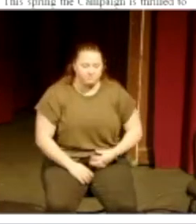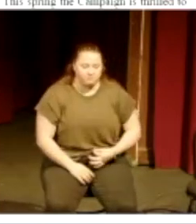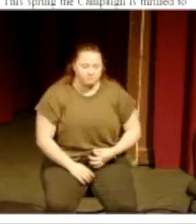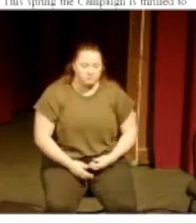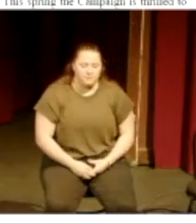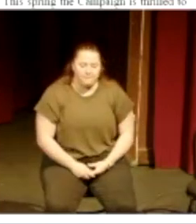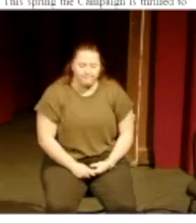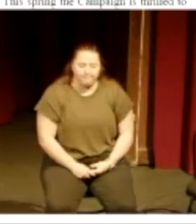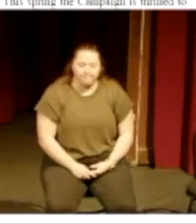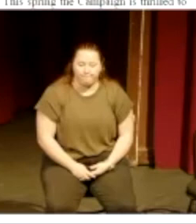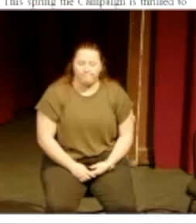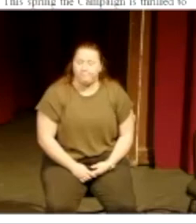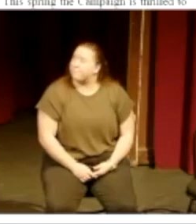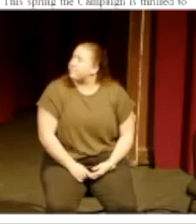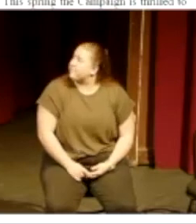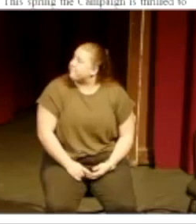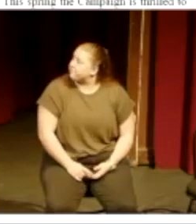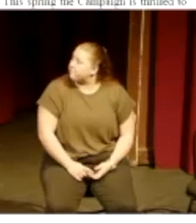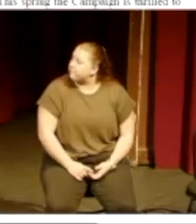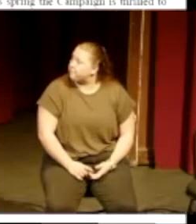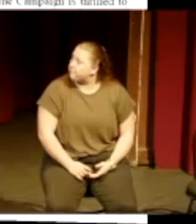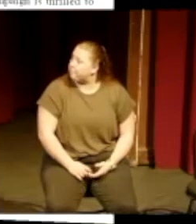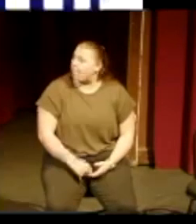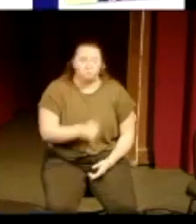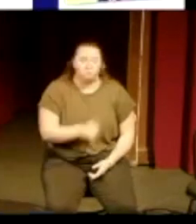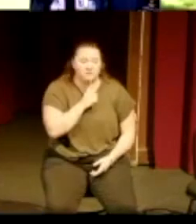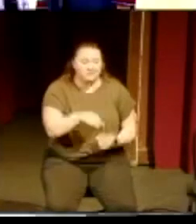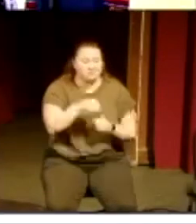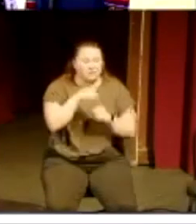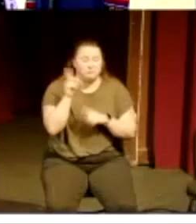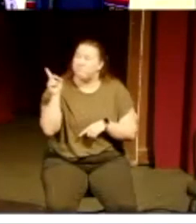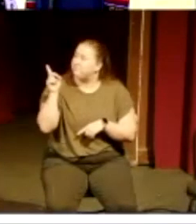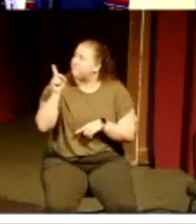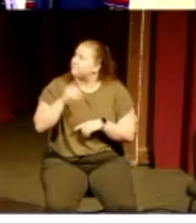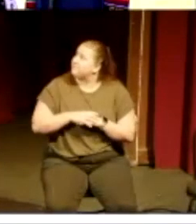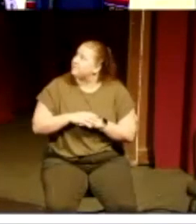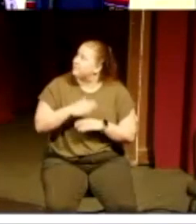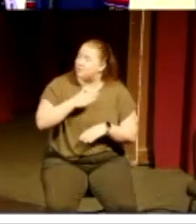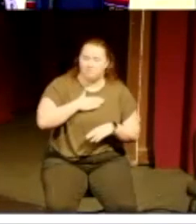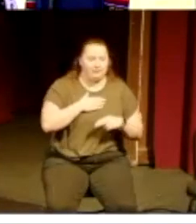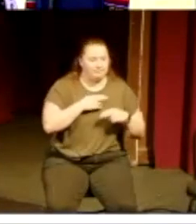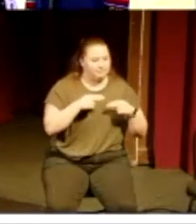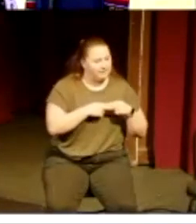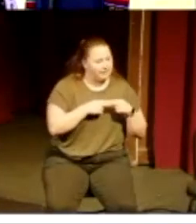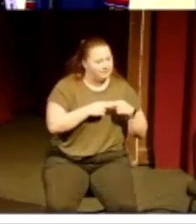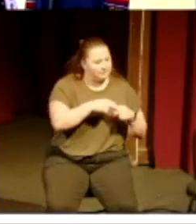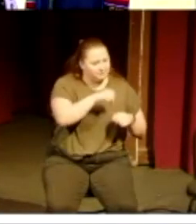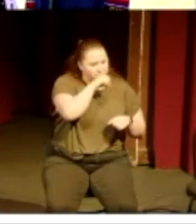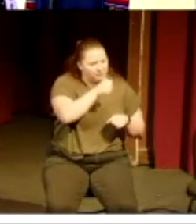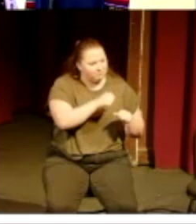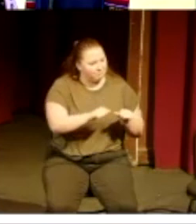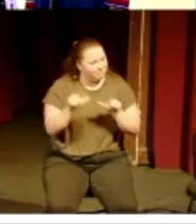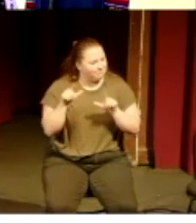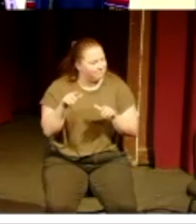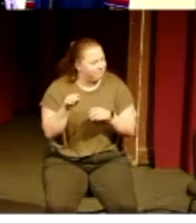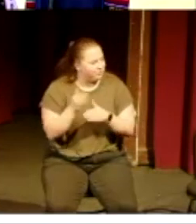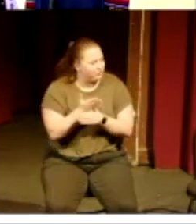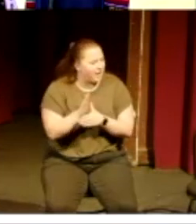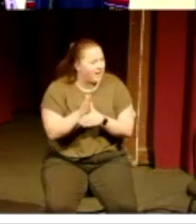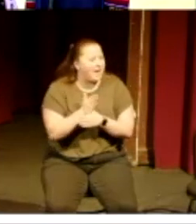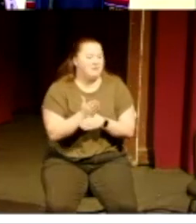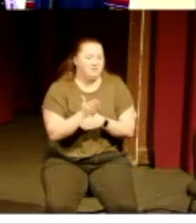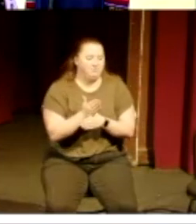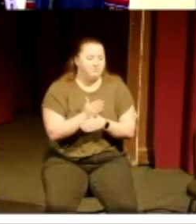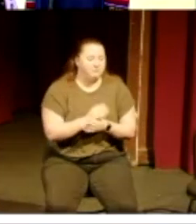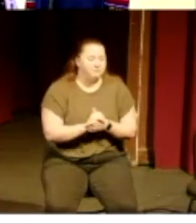and their administrators. Really, really special. Here's my slide. I love showing this slide because it really serves as sort of a